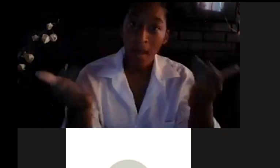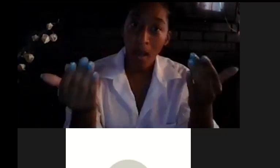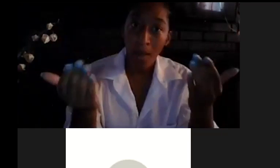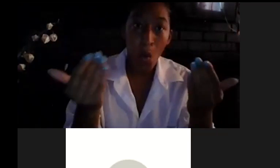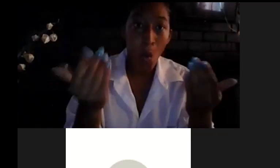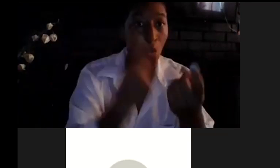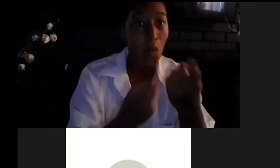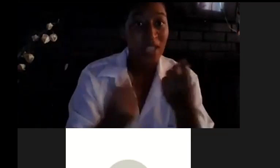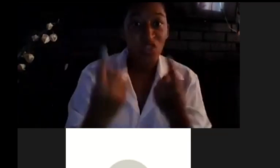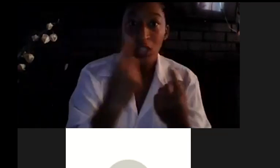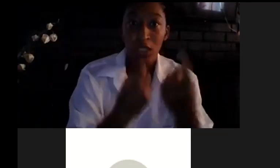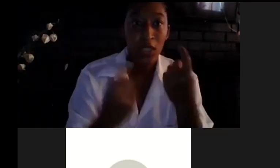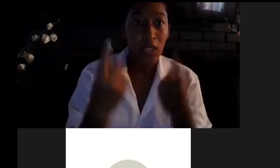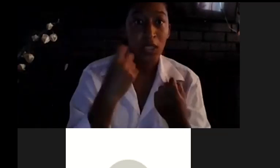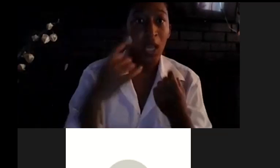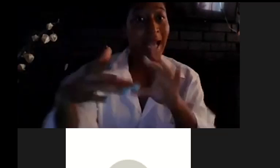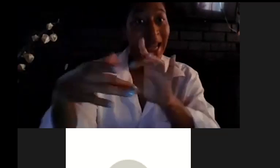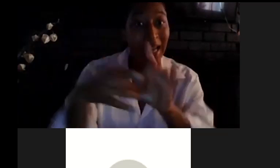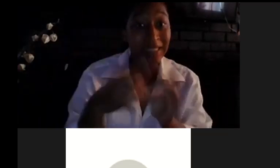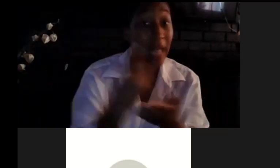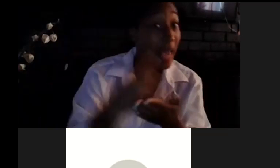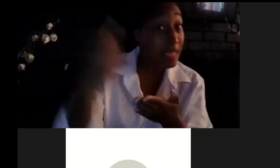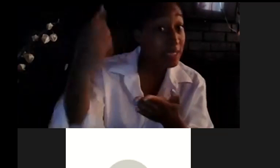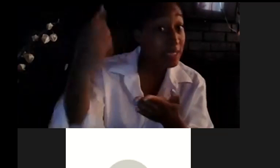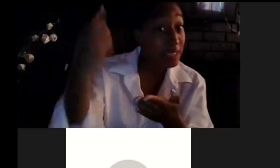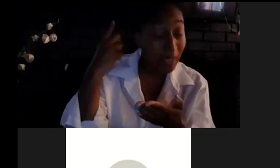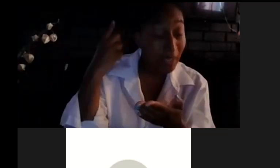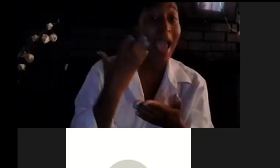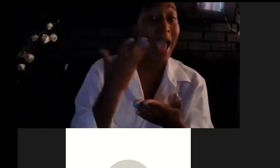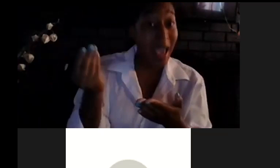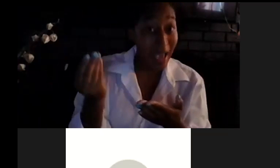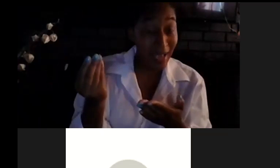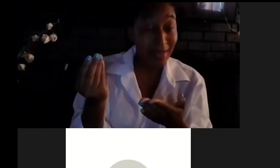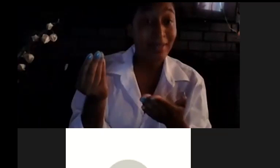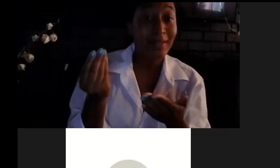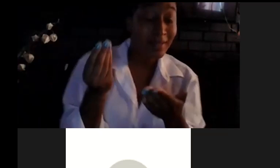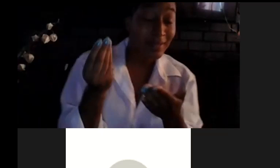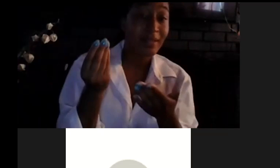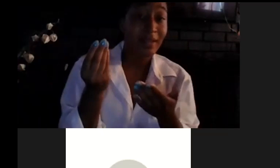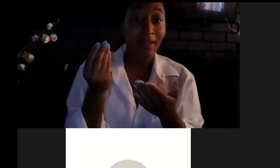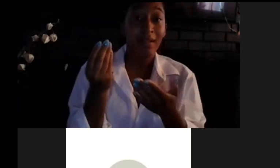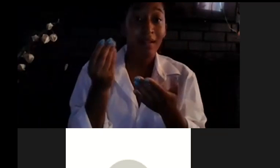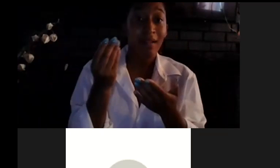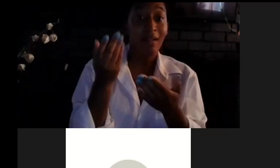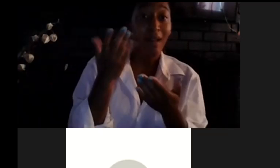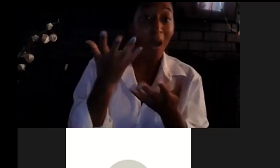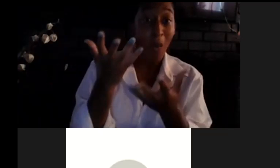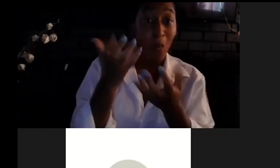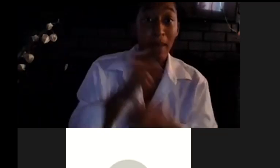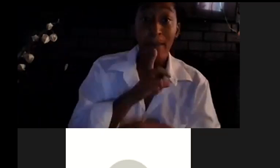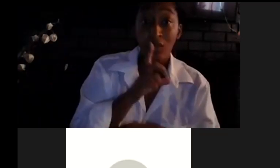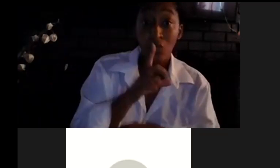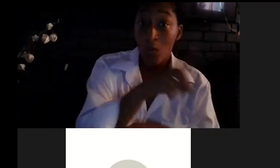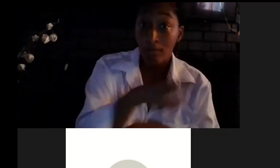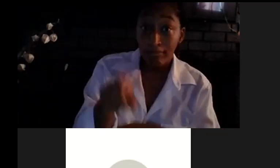have regarding last week's material so that we can close that chapter